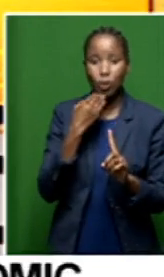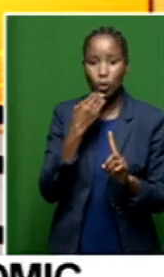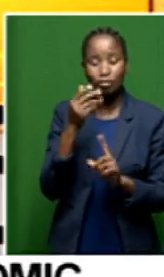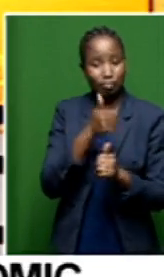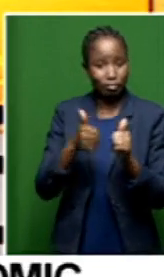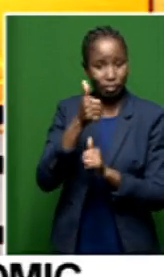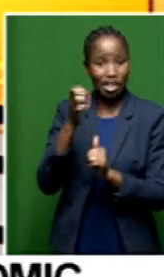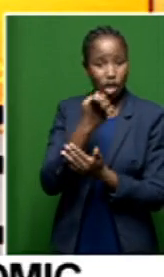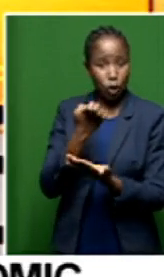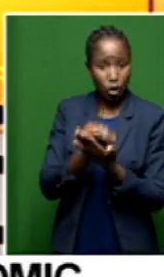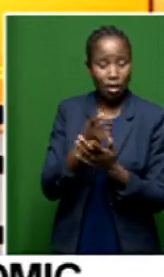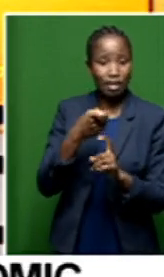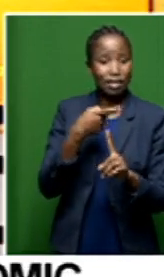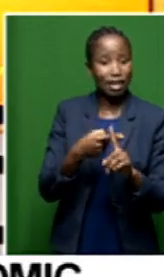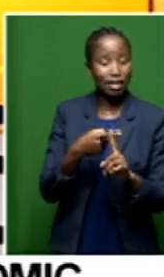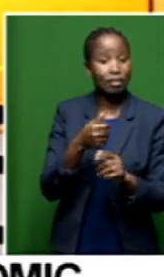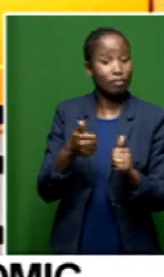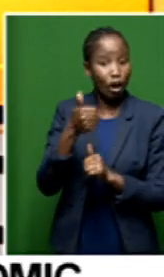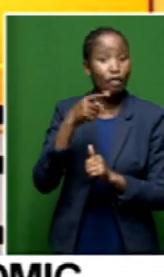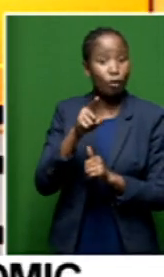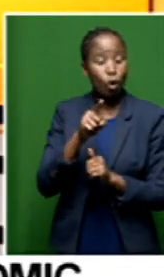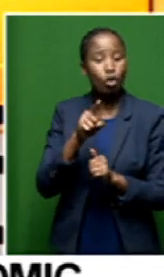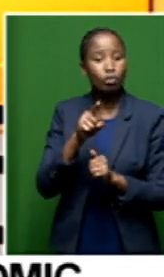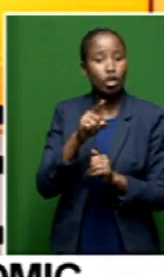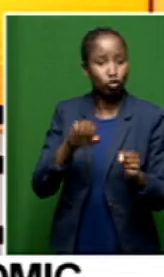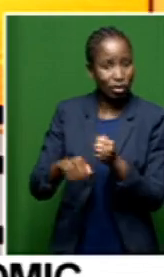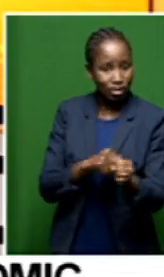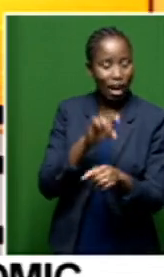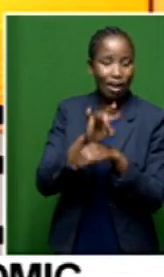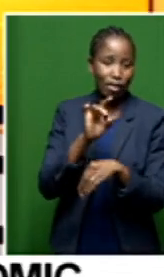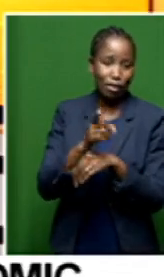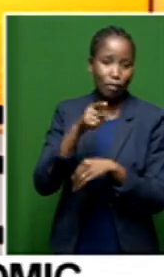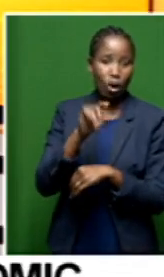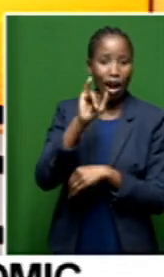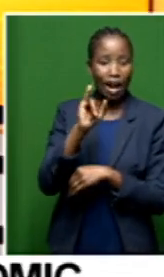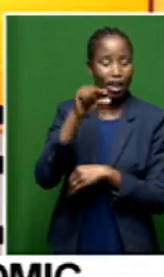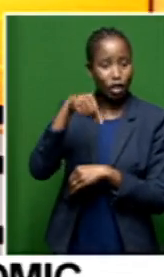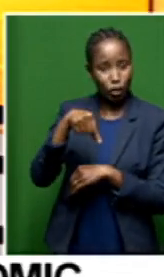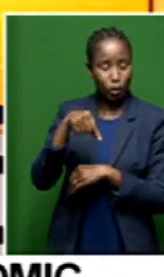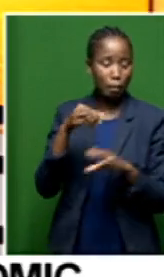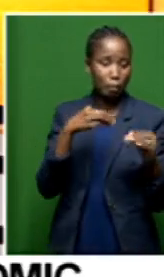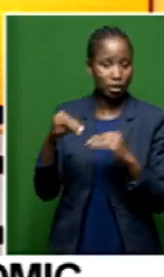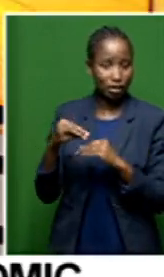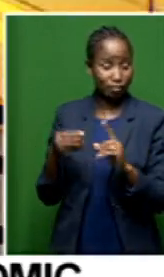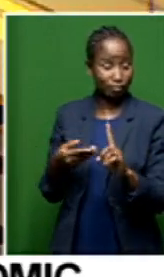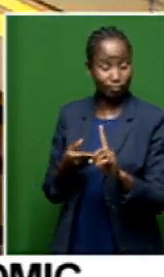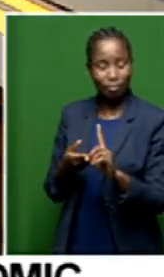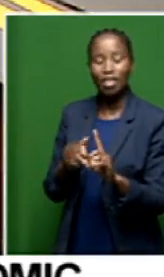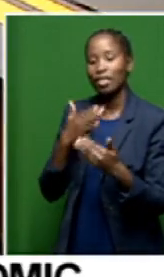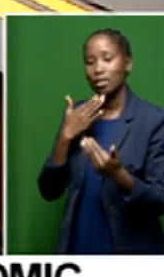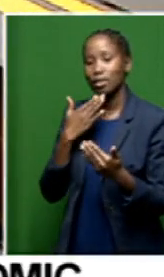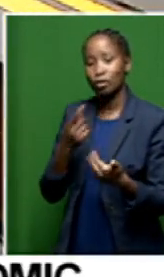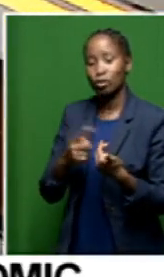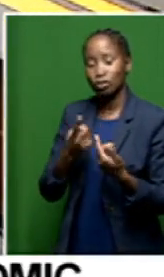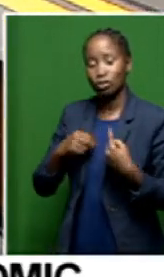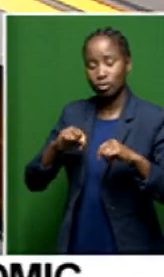head at the Research and Strategic Advisory at IQbusiness, and he joins us now virtually. Great to see you. Thanks so much for